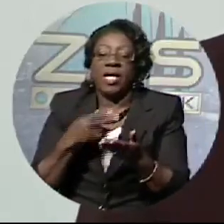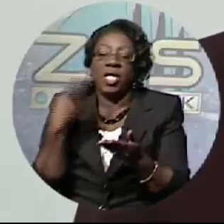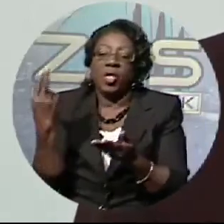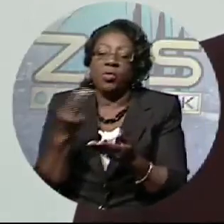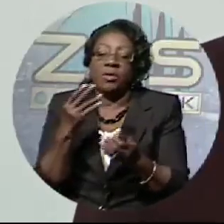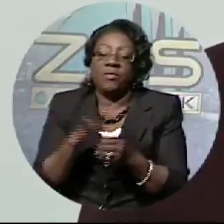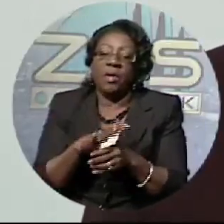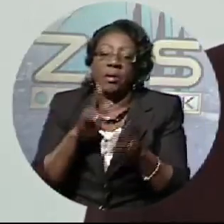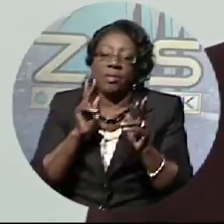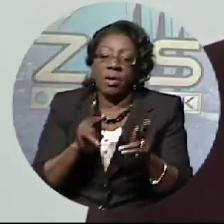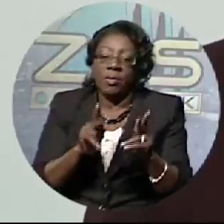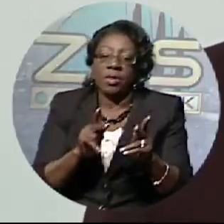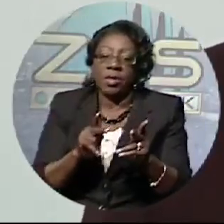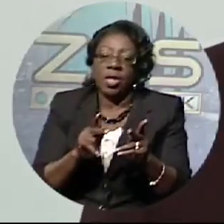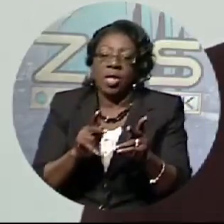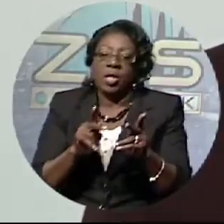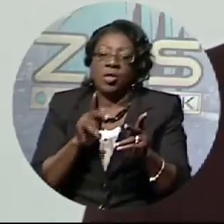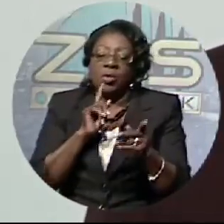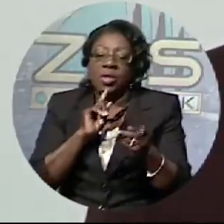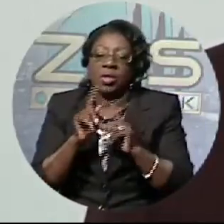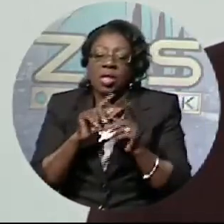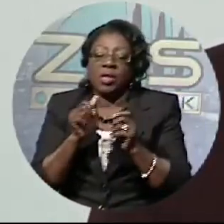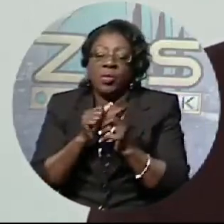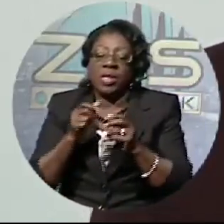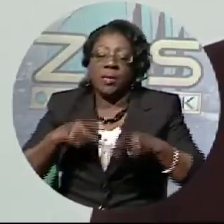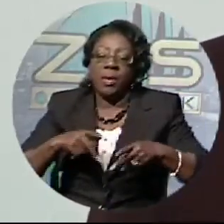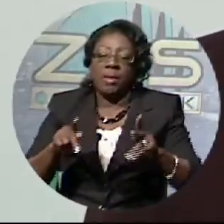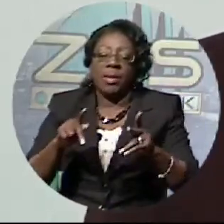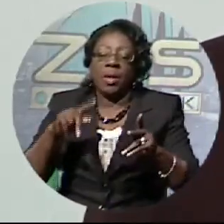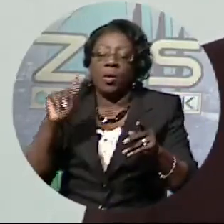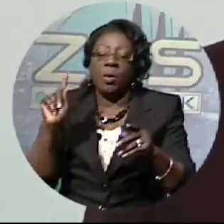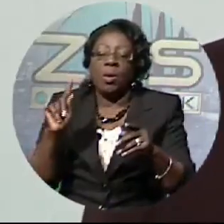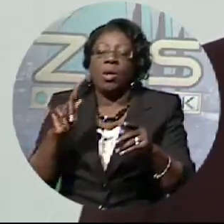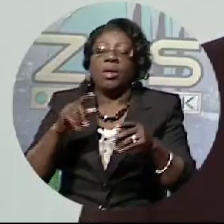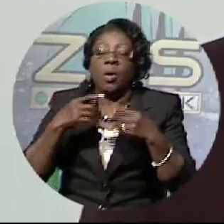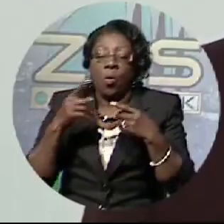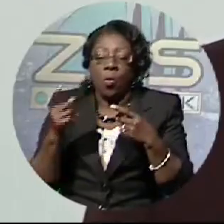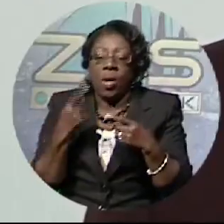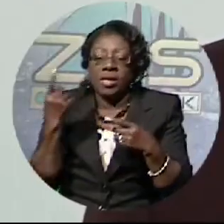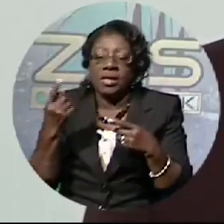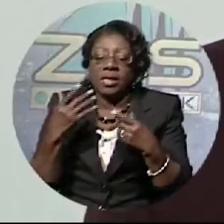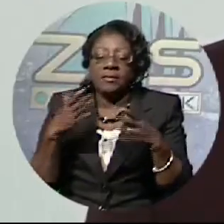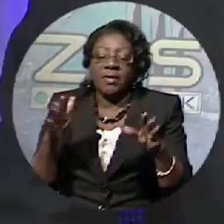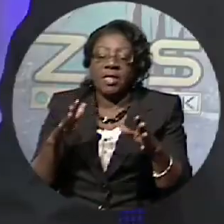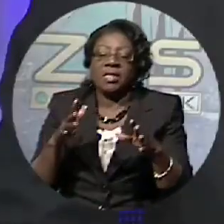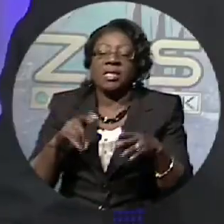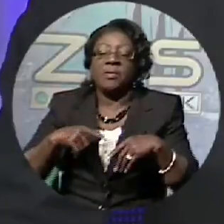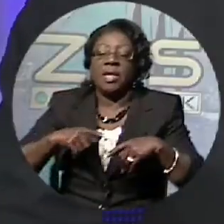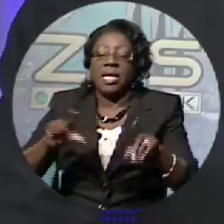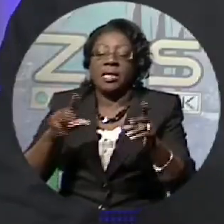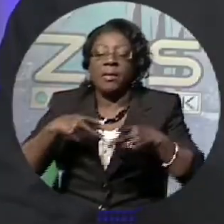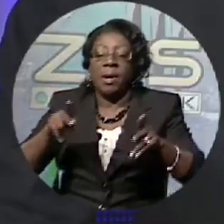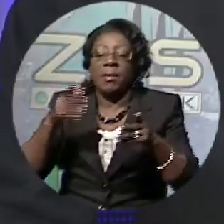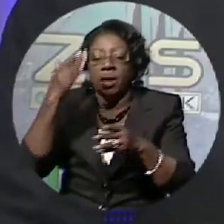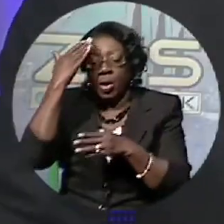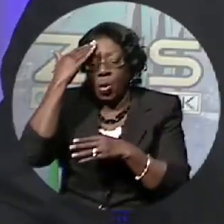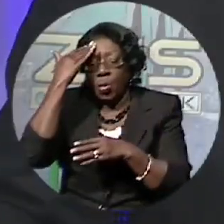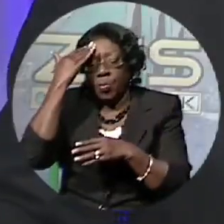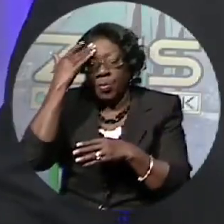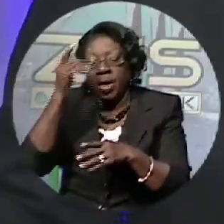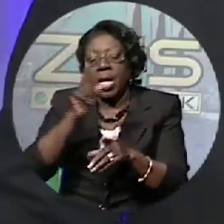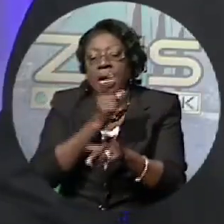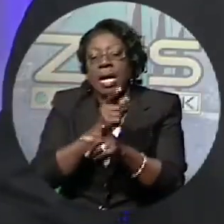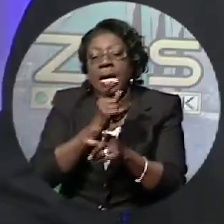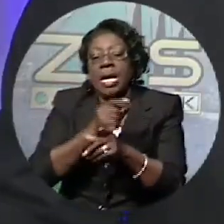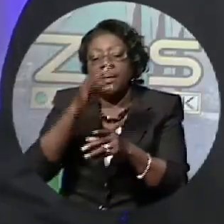to discuss in the public what we discussed there. Now, once it's concluded, then, you know, we'll let the public know. Well, Labor Minister